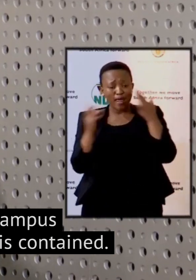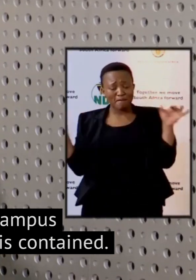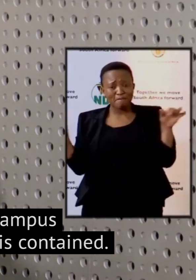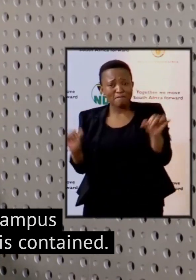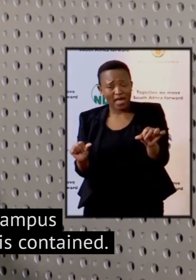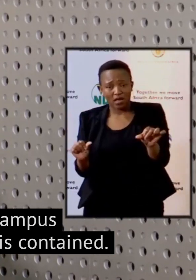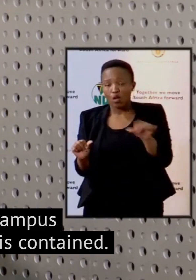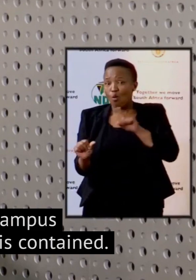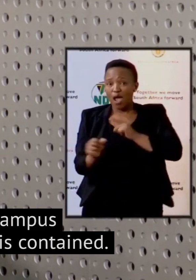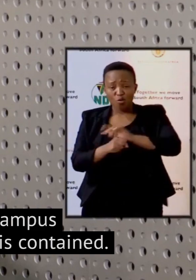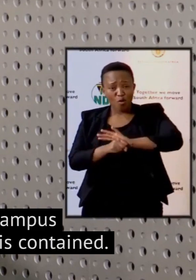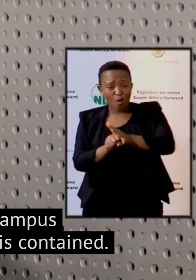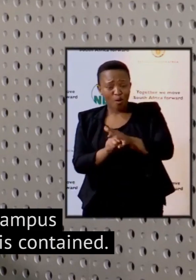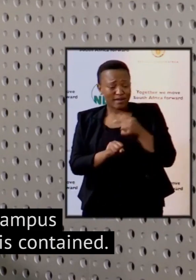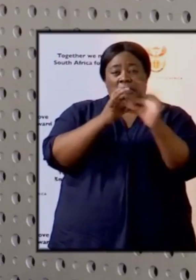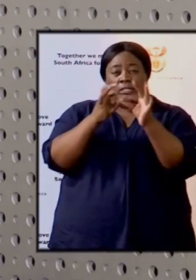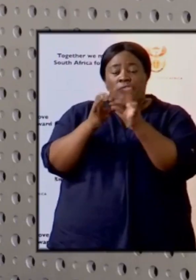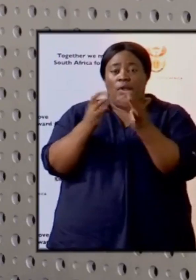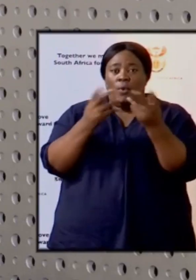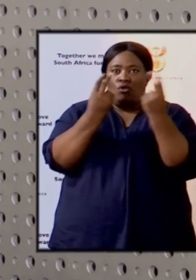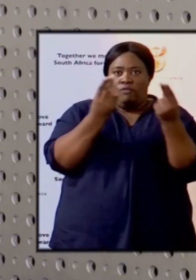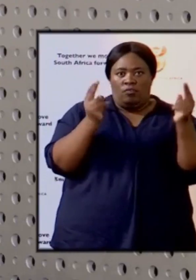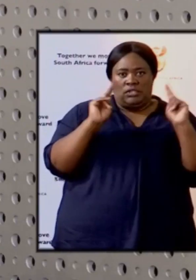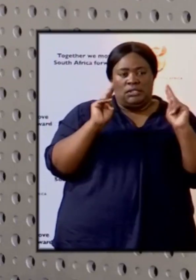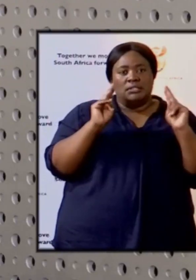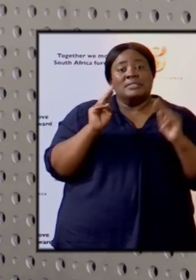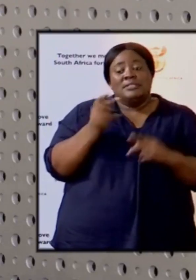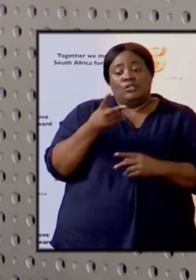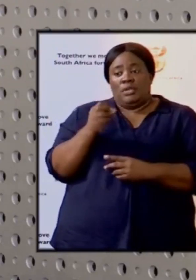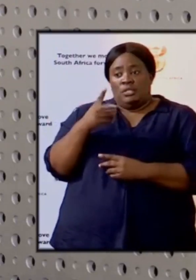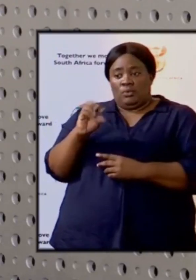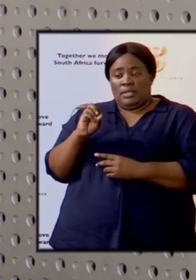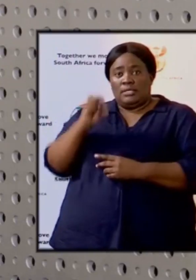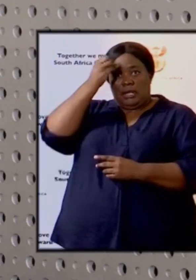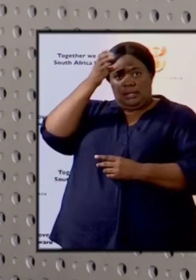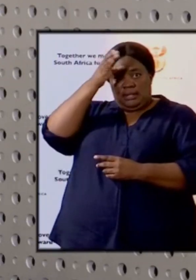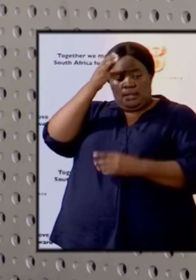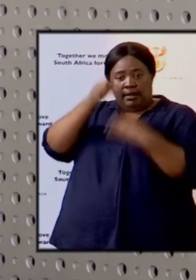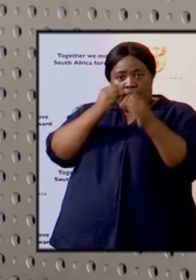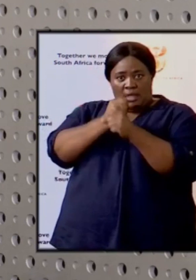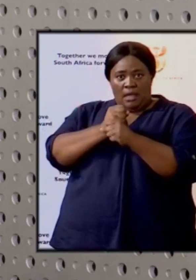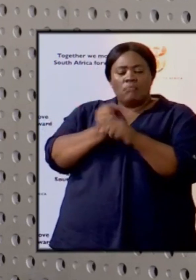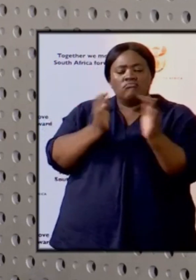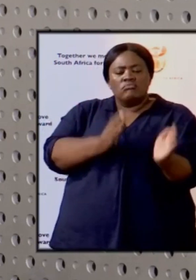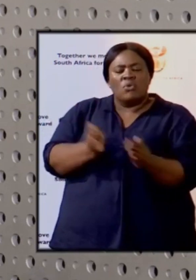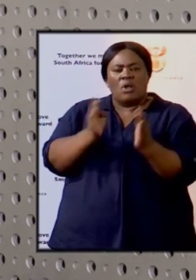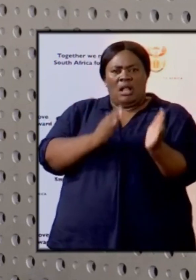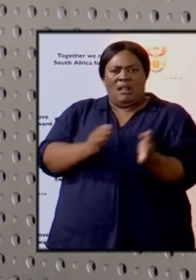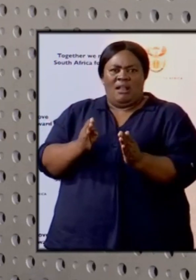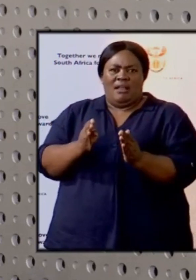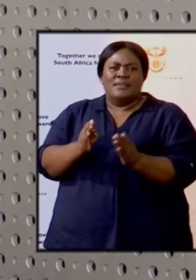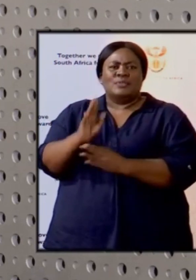leli lihamba kanjani. The 2020 academic year will be reorganized to enable all